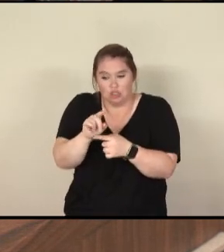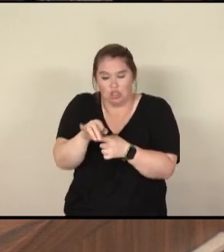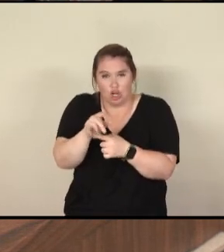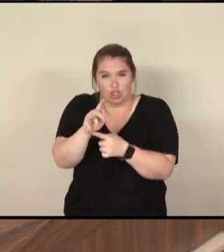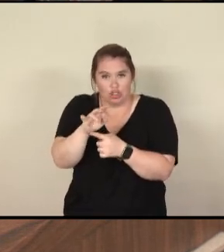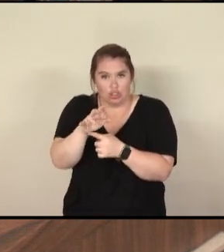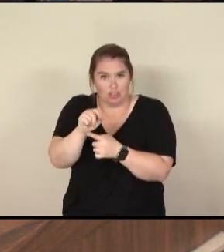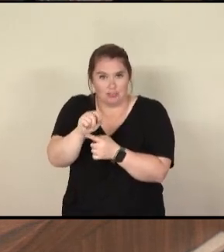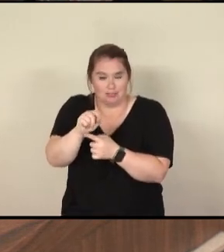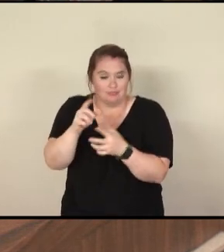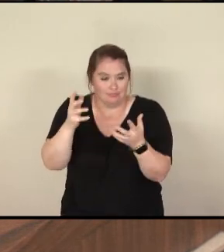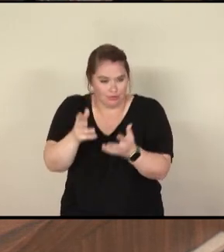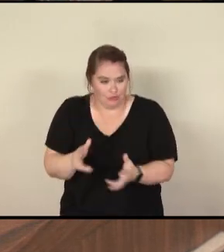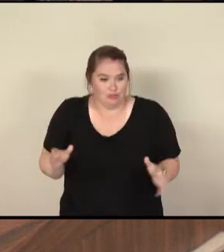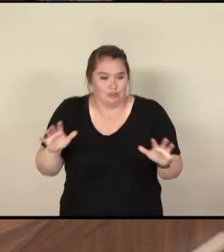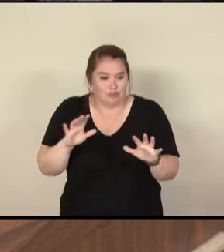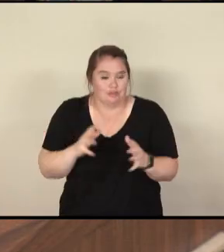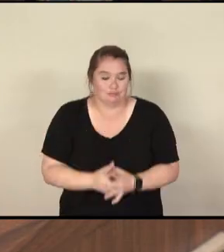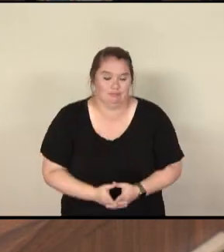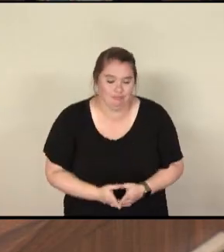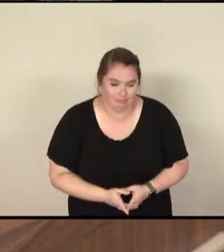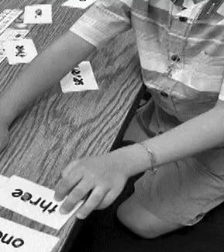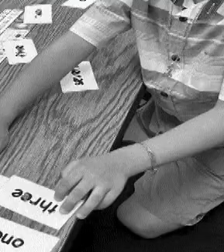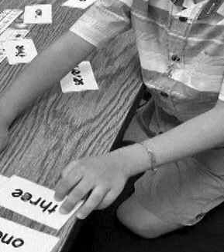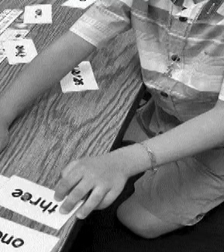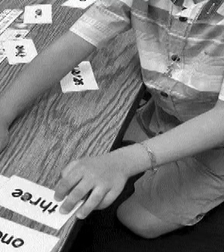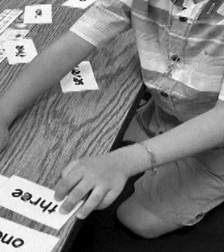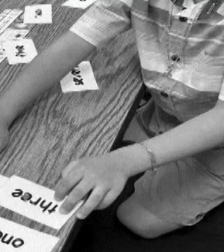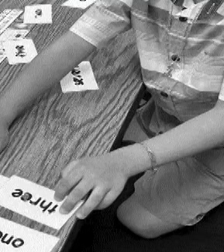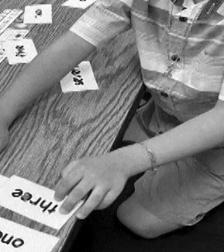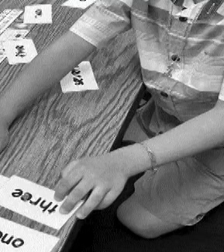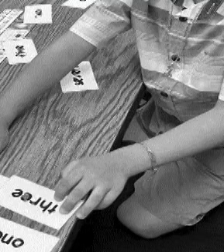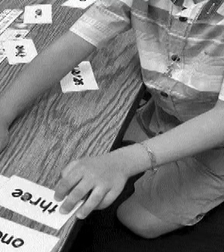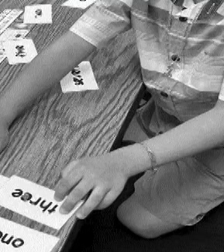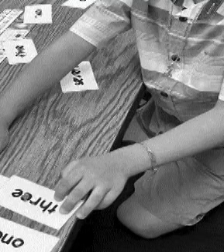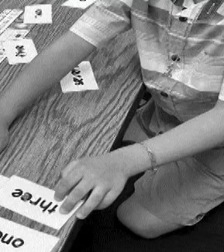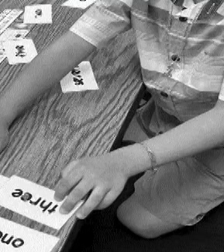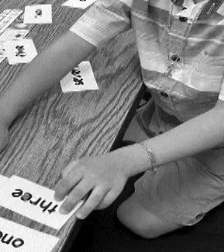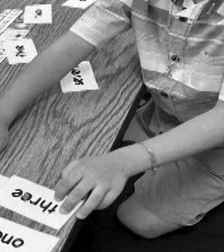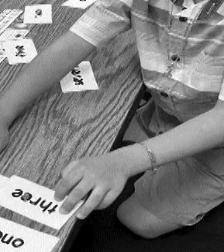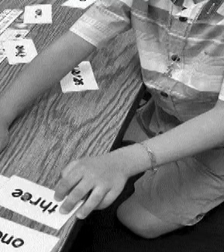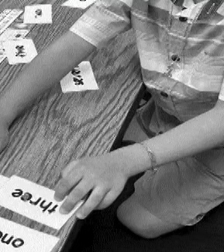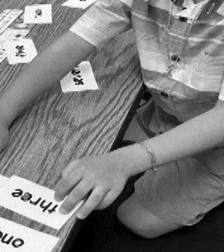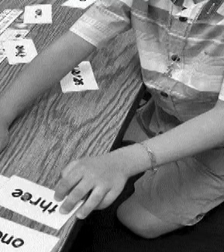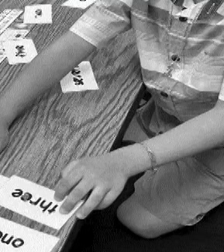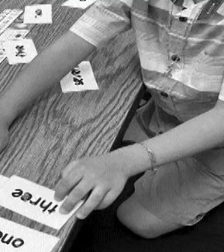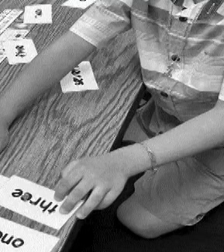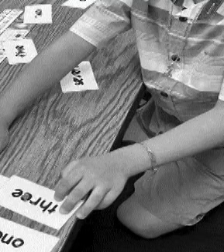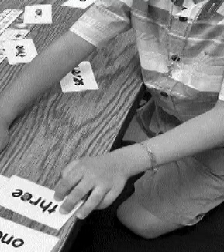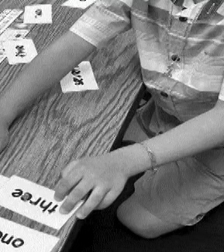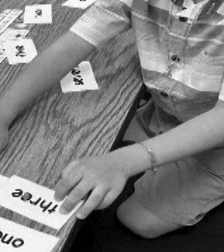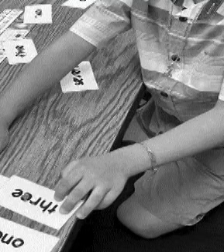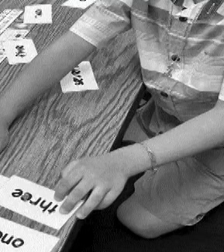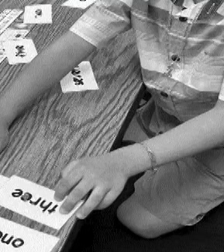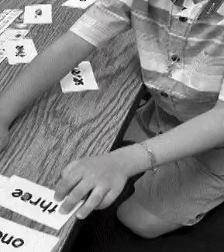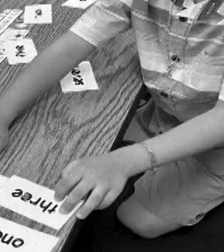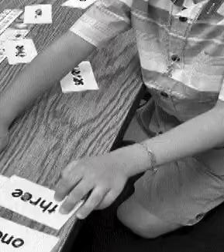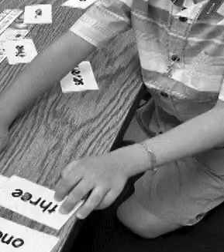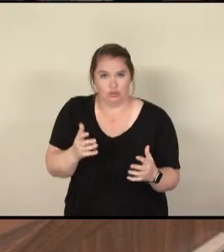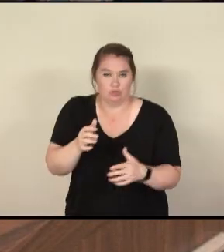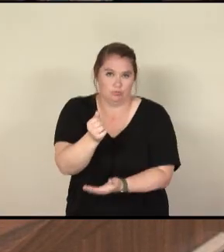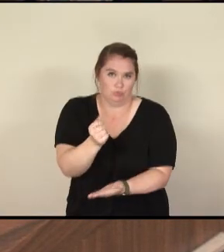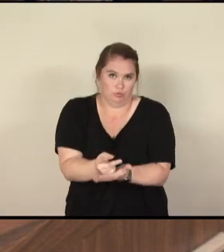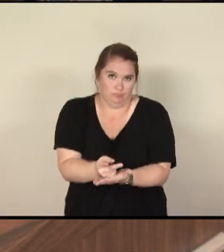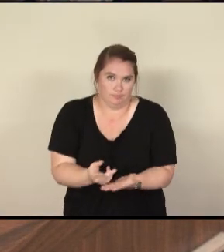that those ratings would not be released transformation Waco want to talk about the annual evaluation